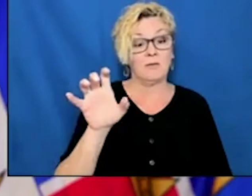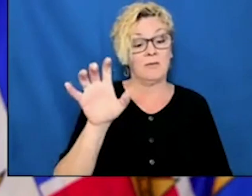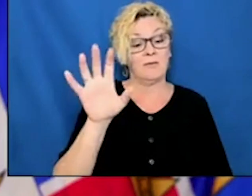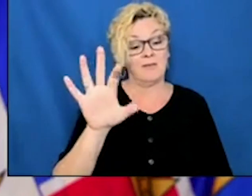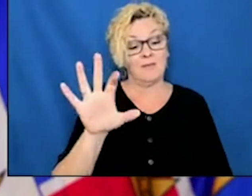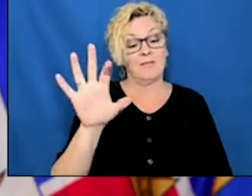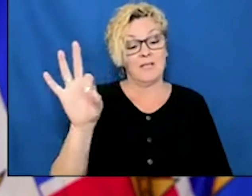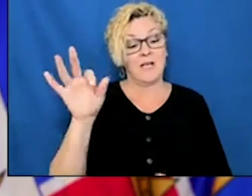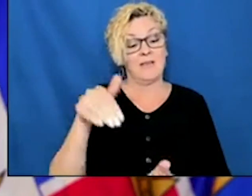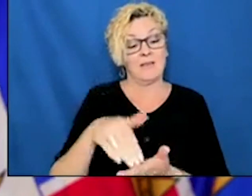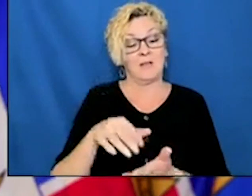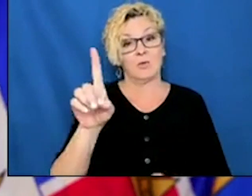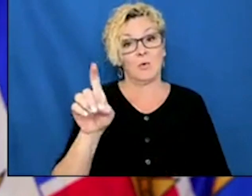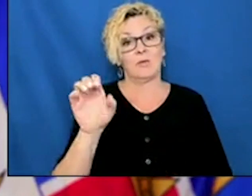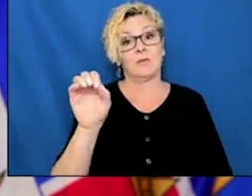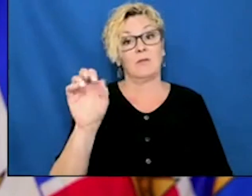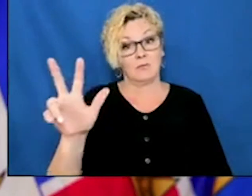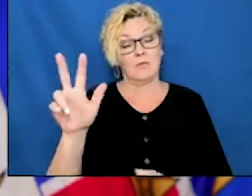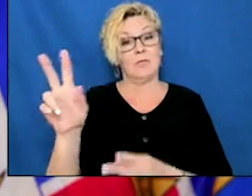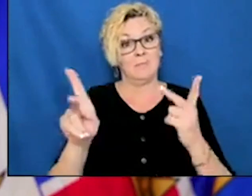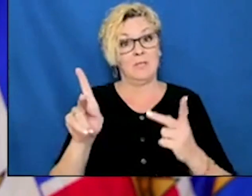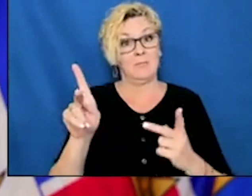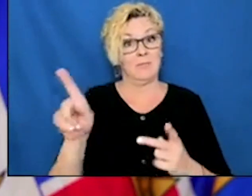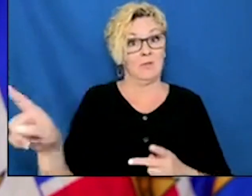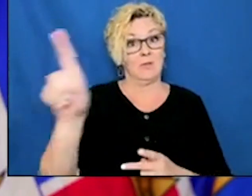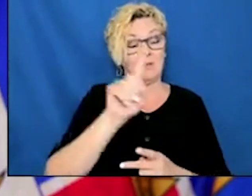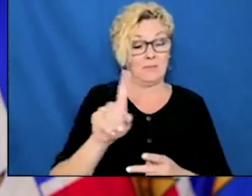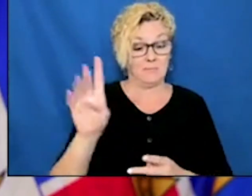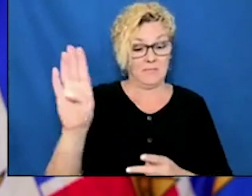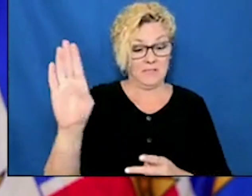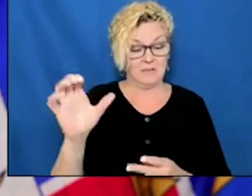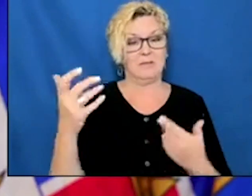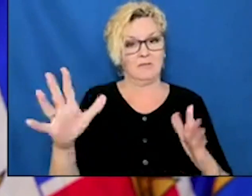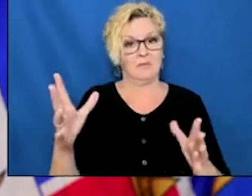COVID-19 vaccines in BC, and